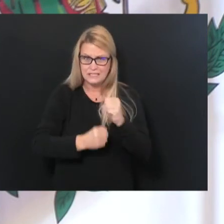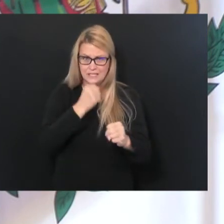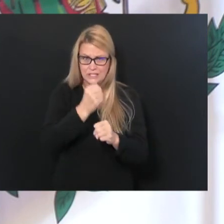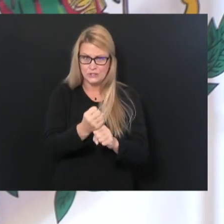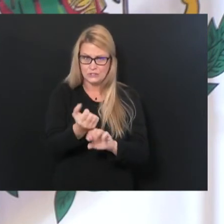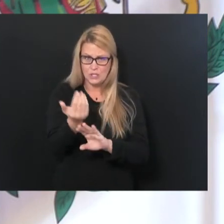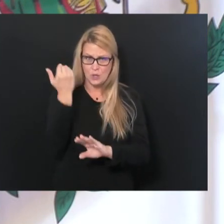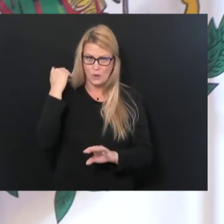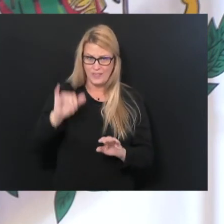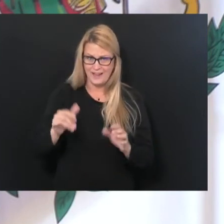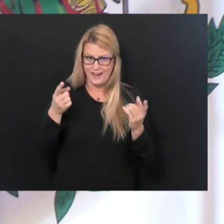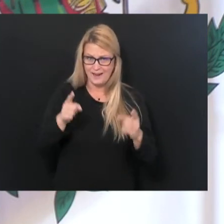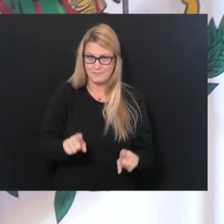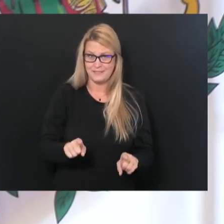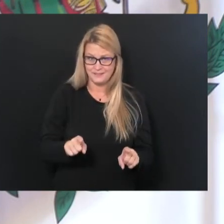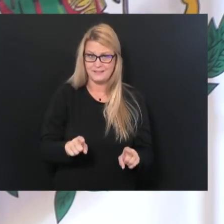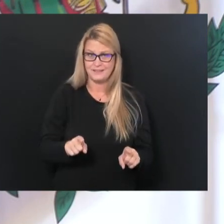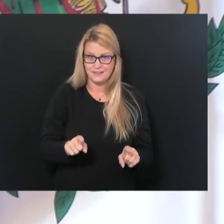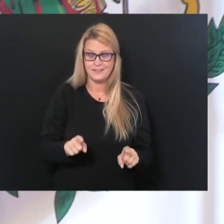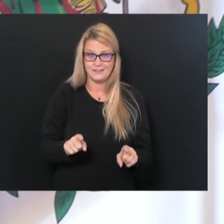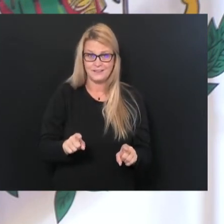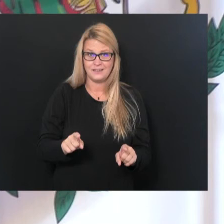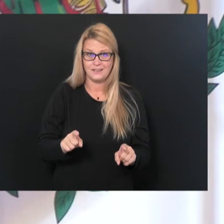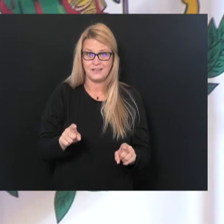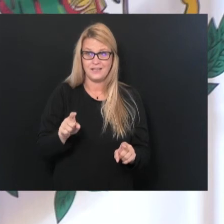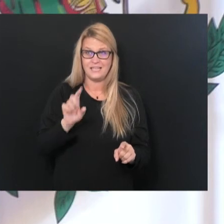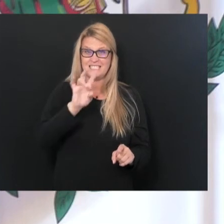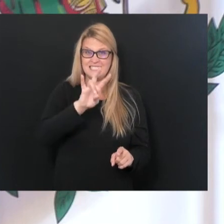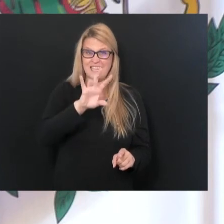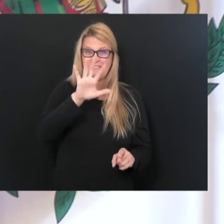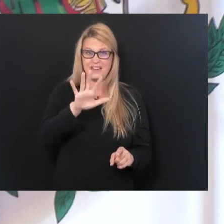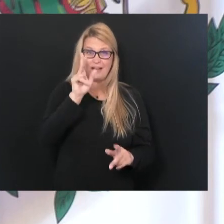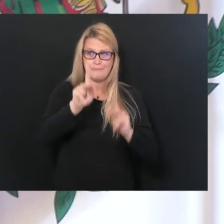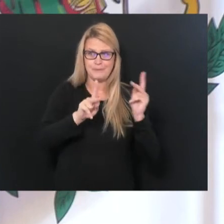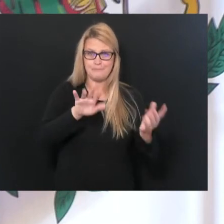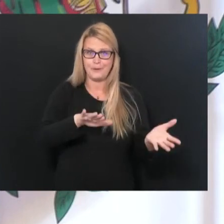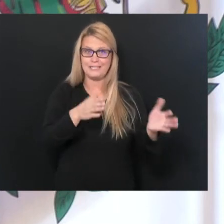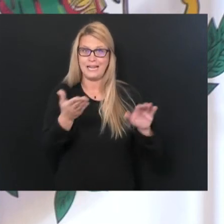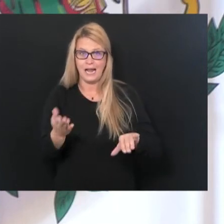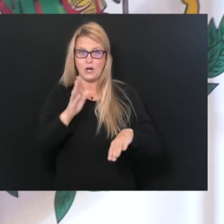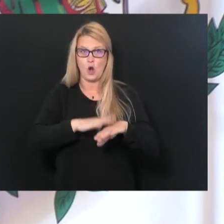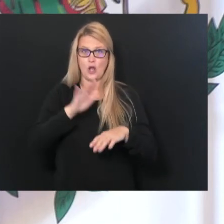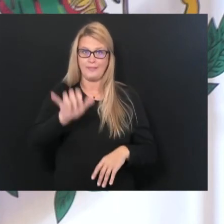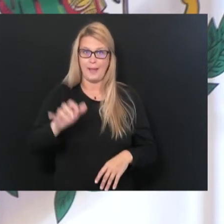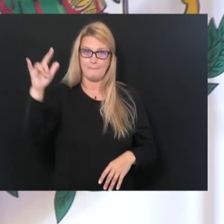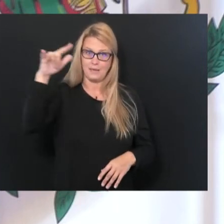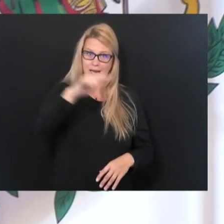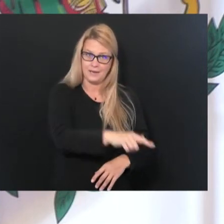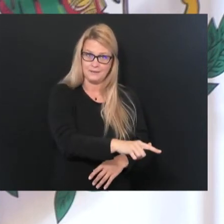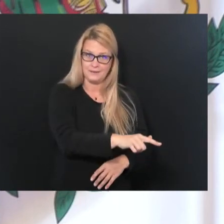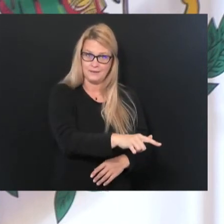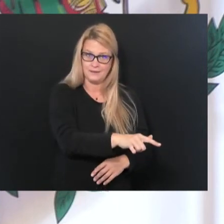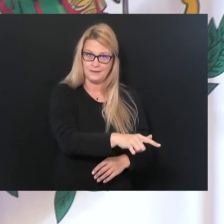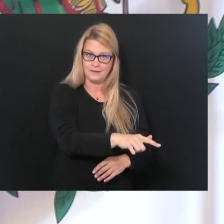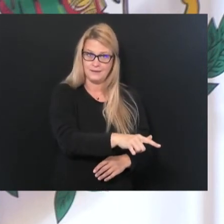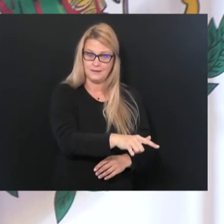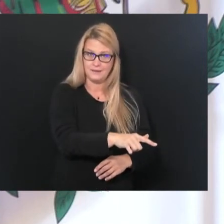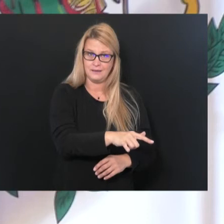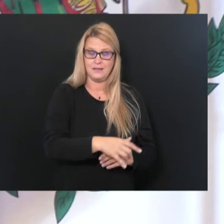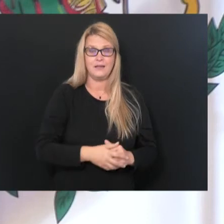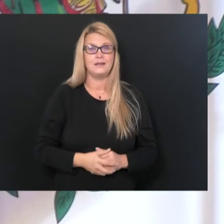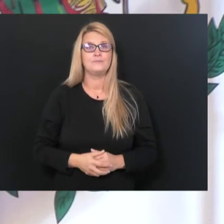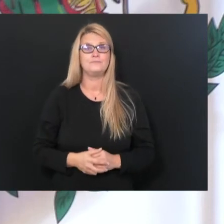happened. 50 years ago we lost 75 on that plane. 75.